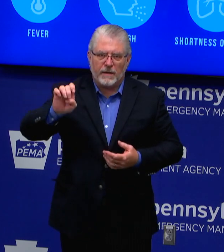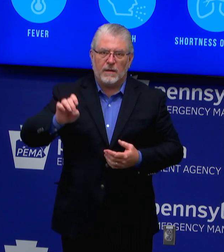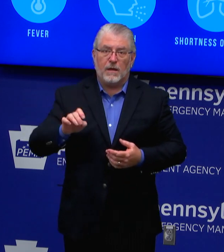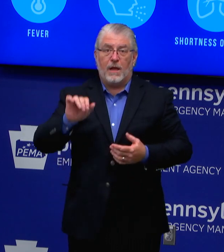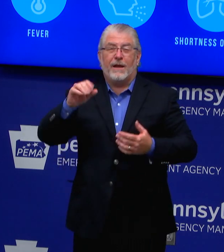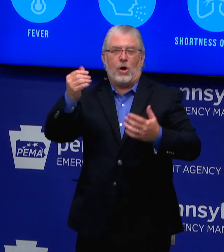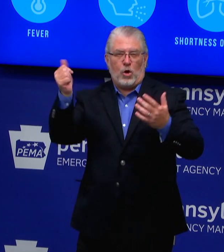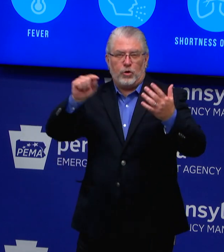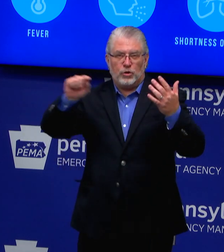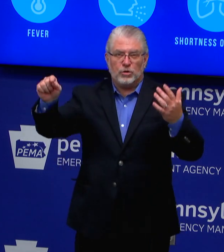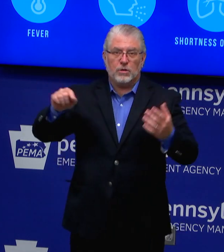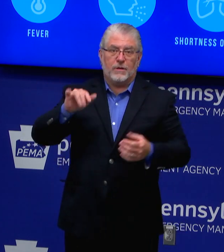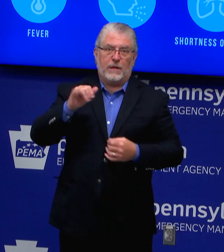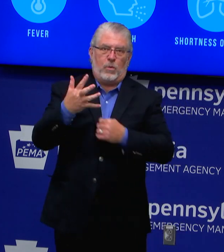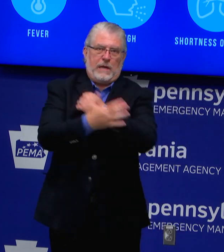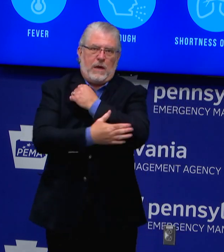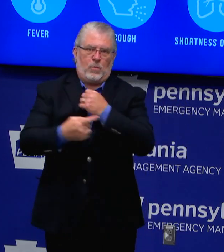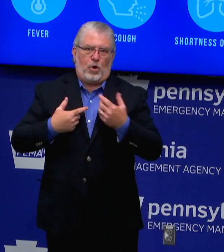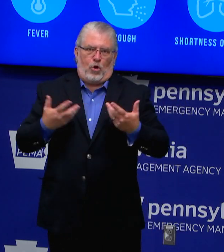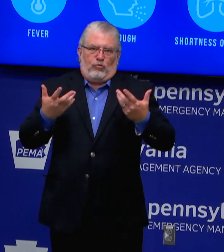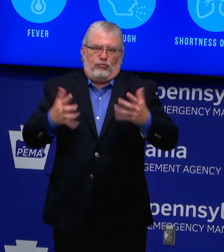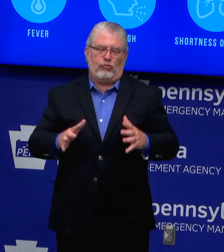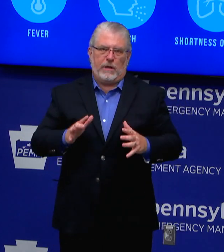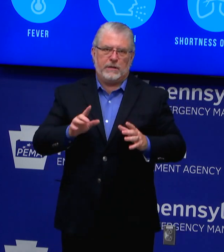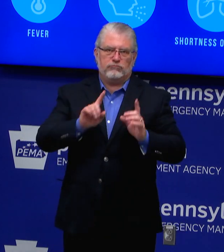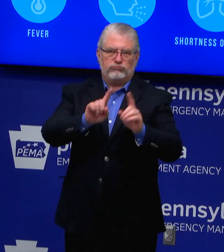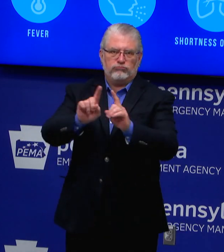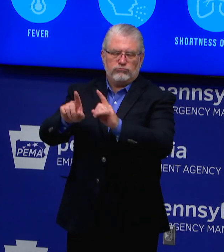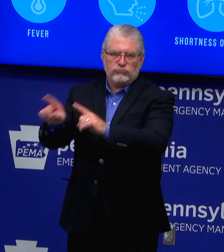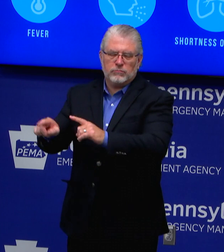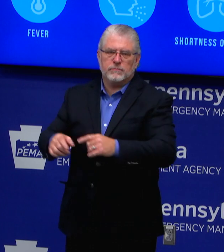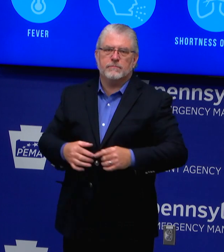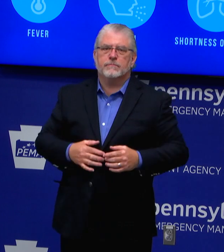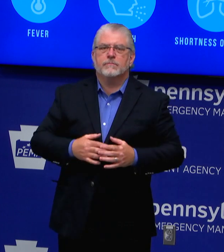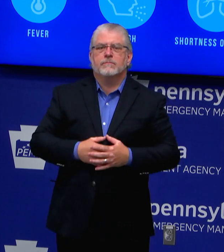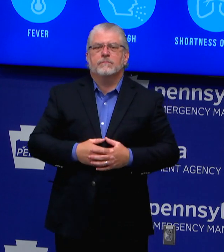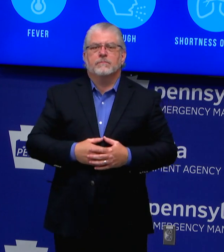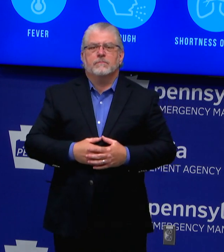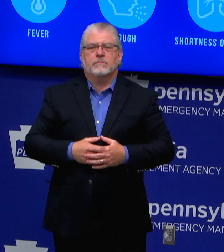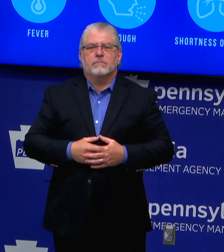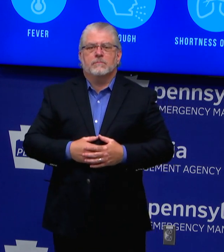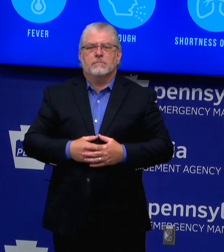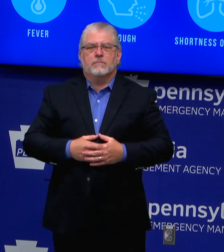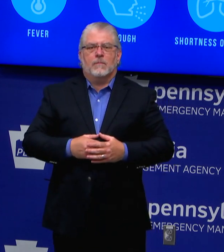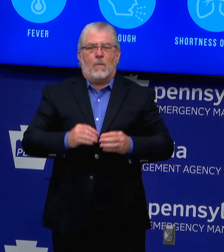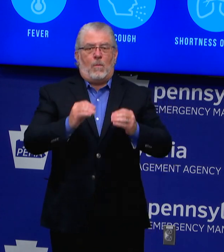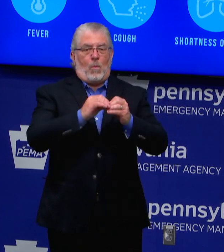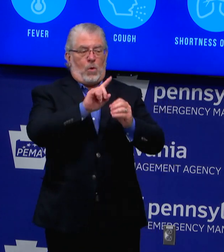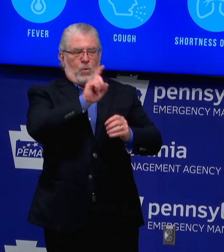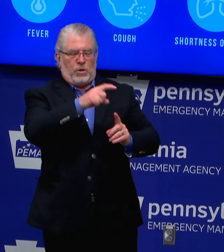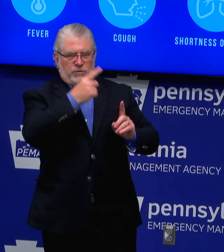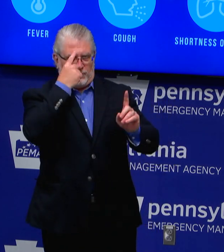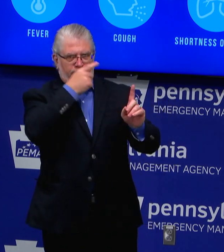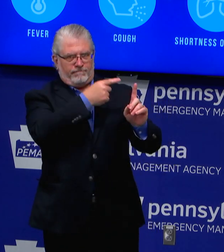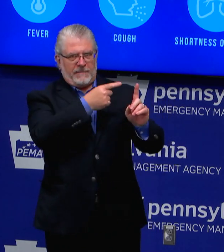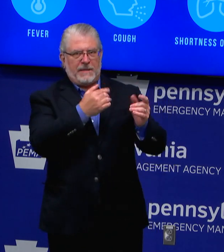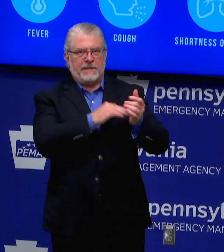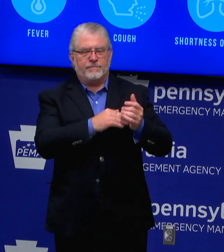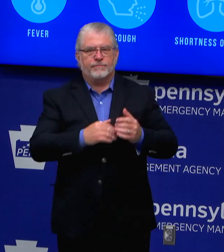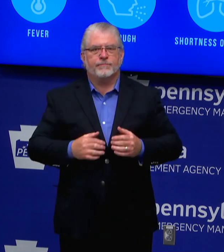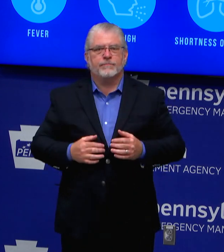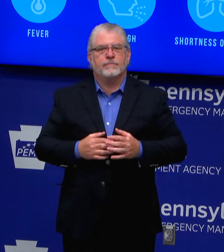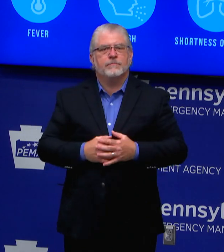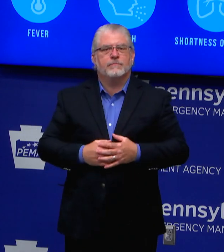worked in. Thank you. We have a couple of other questions for you, Colonel, from WTAE. Is there an update on the National